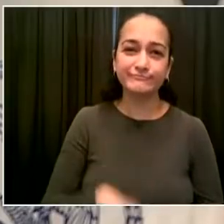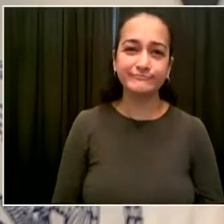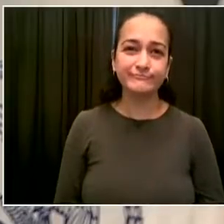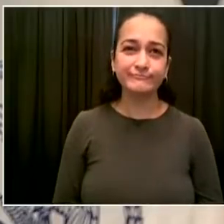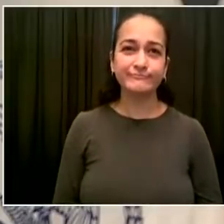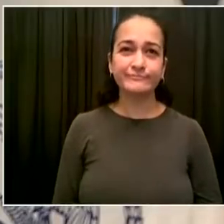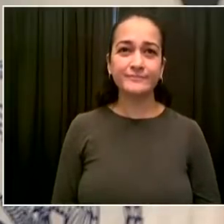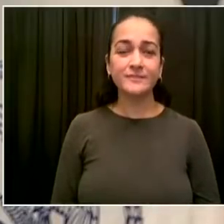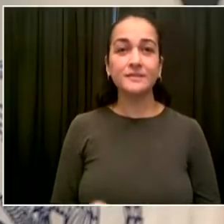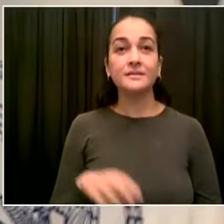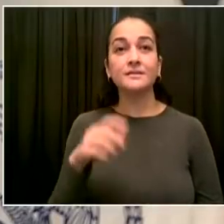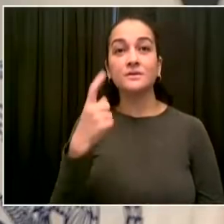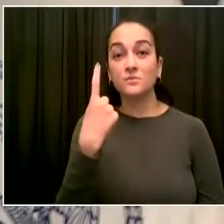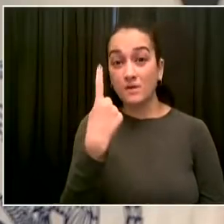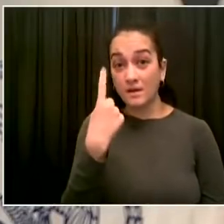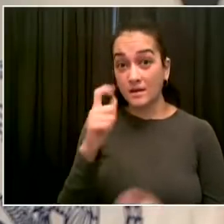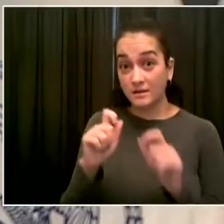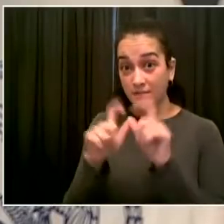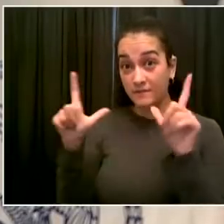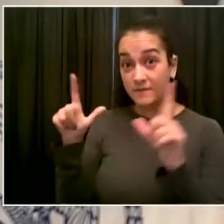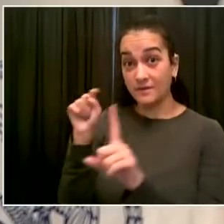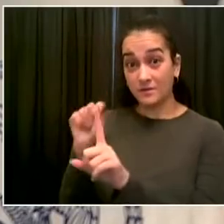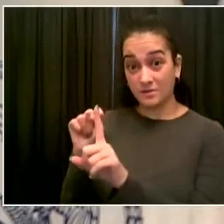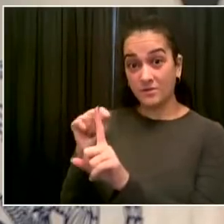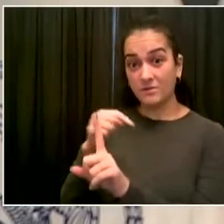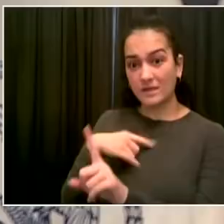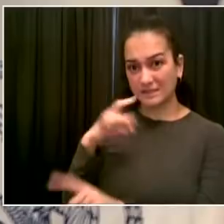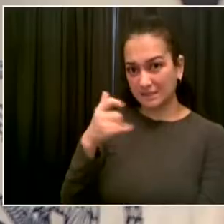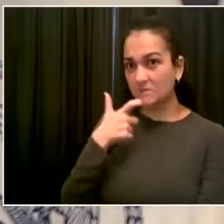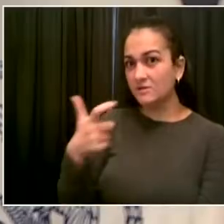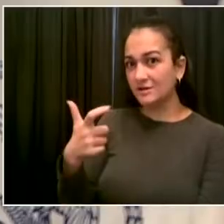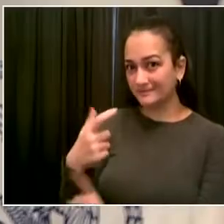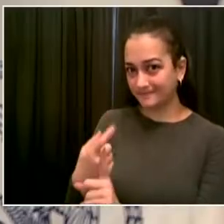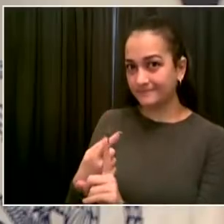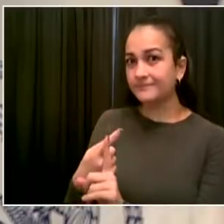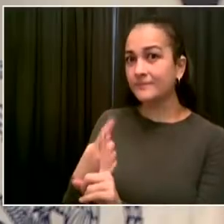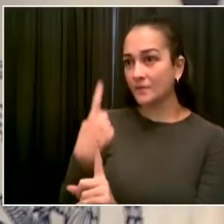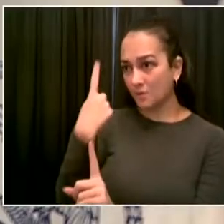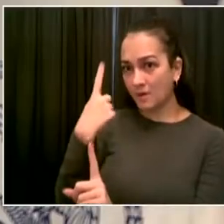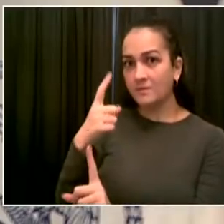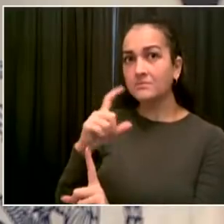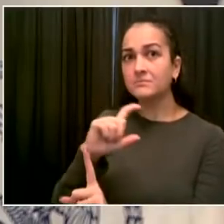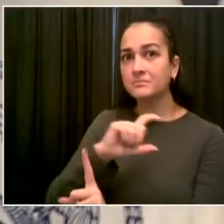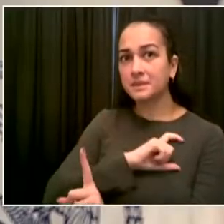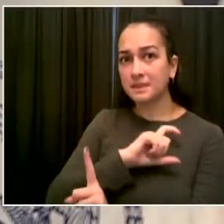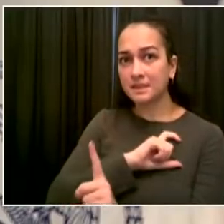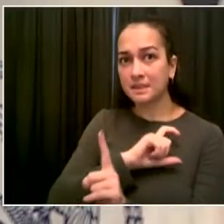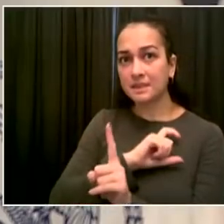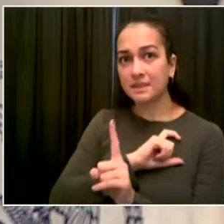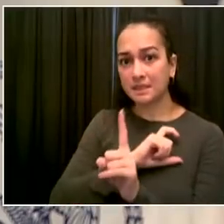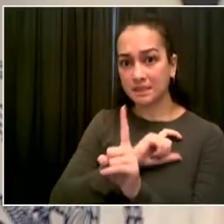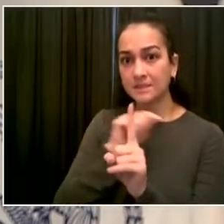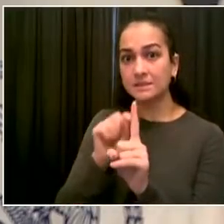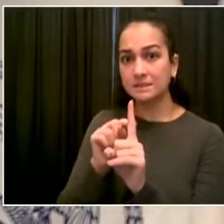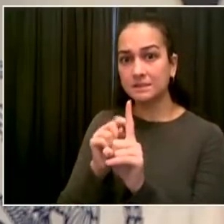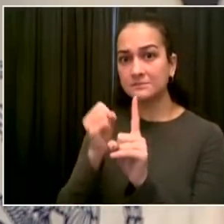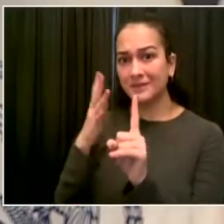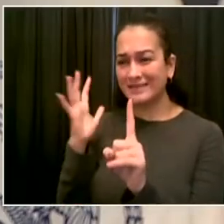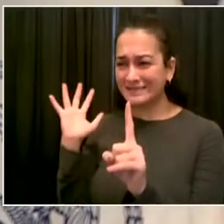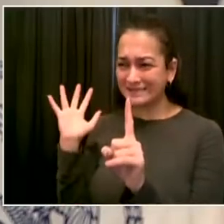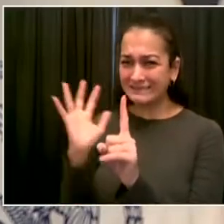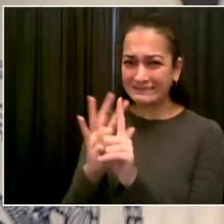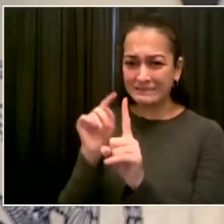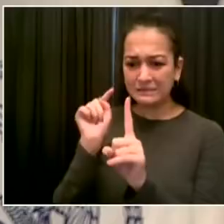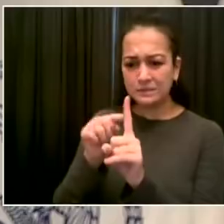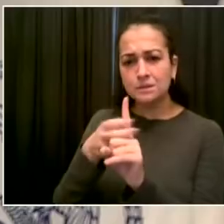by that video. I didn't like what I saw one bit. I did not see everything, except for the clip at the time